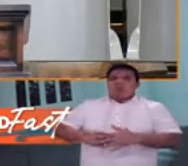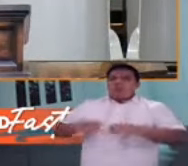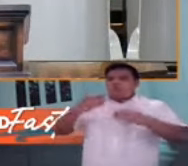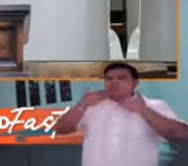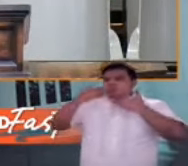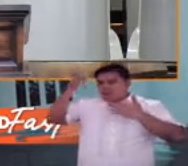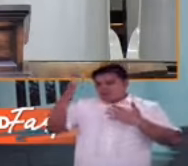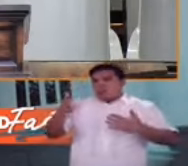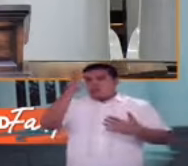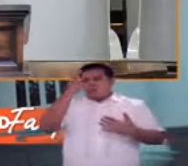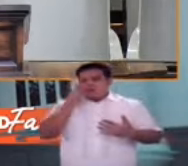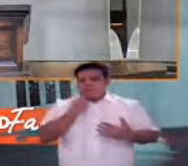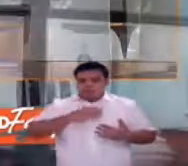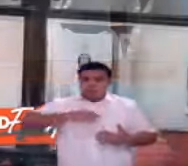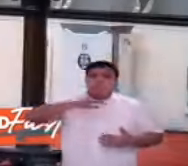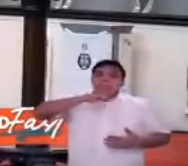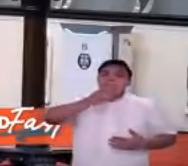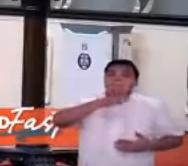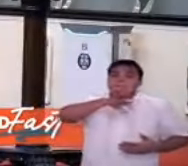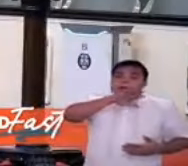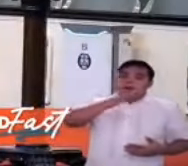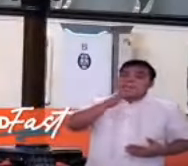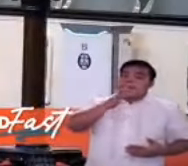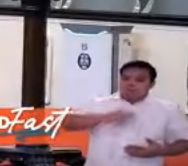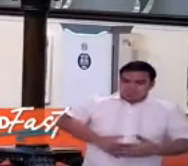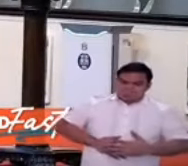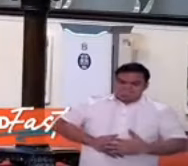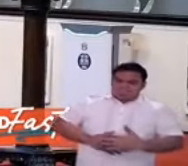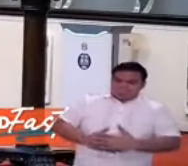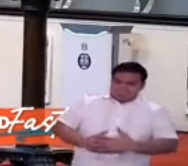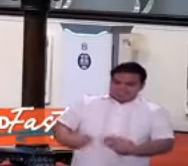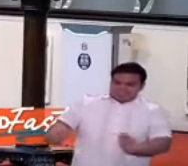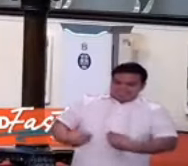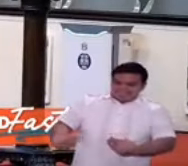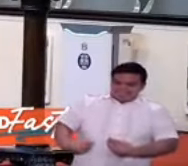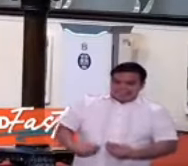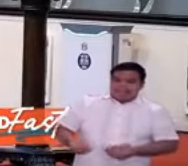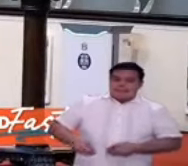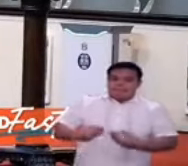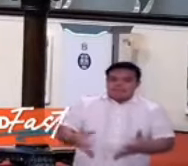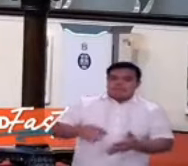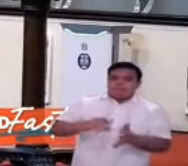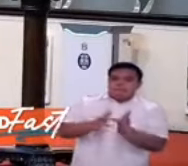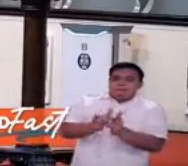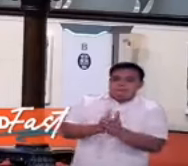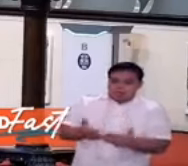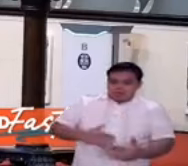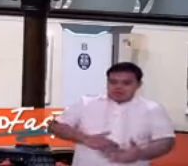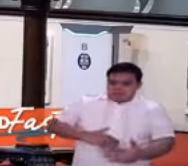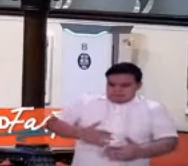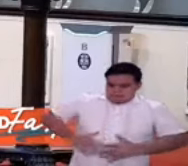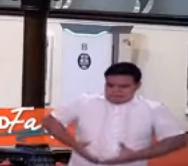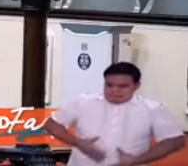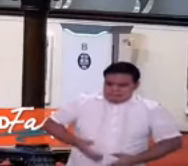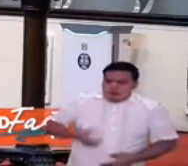parents that while in the womb, you talk to your child in the womb and you give them scripture.